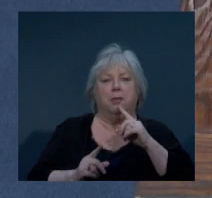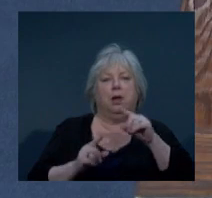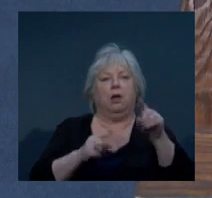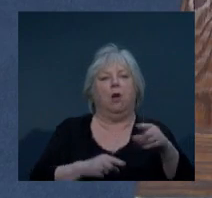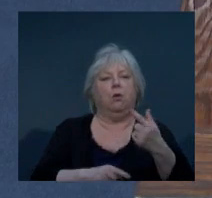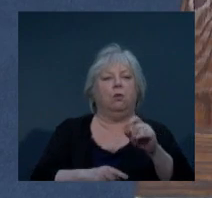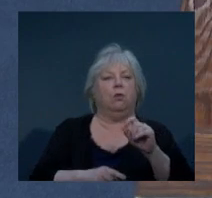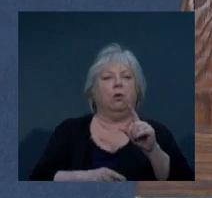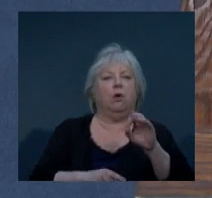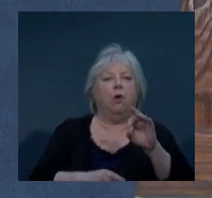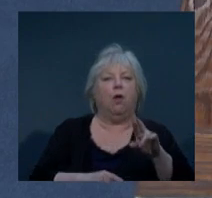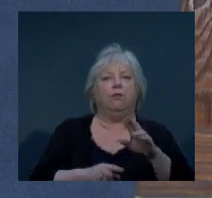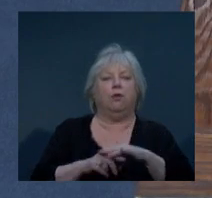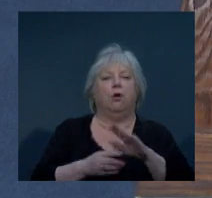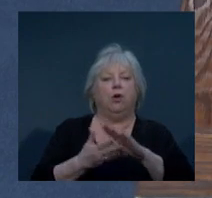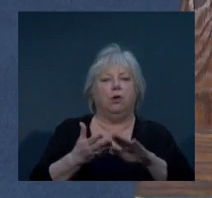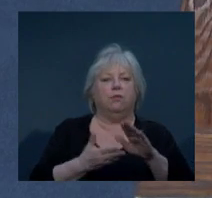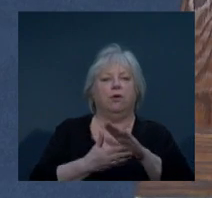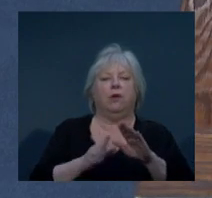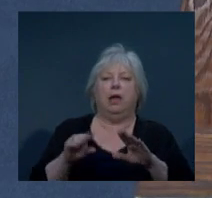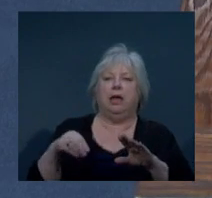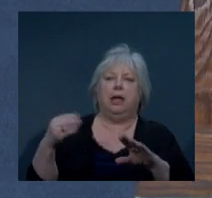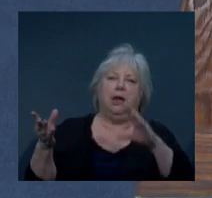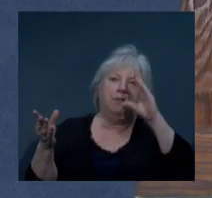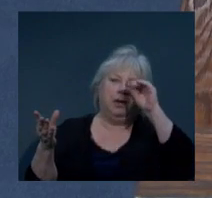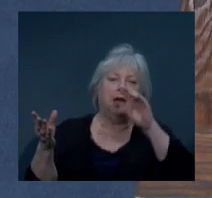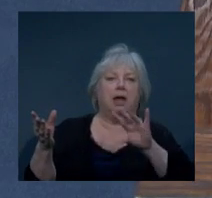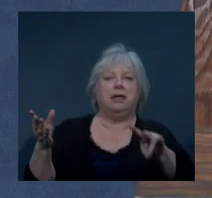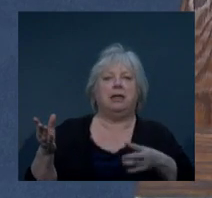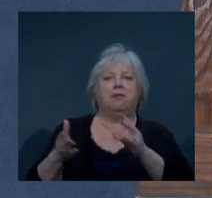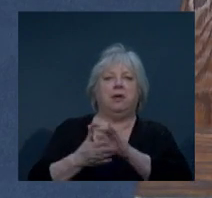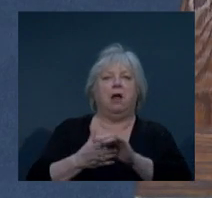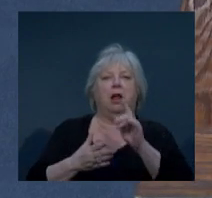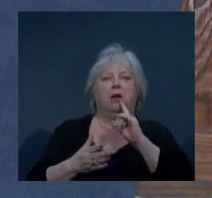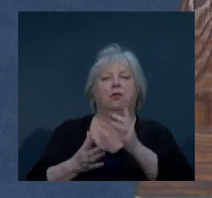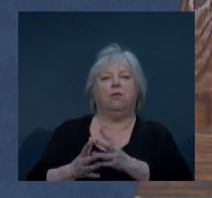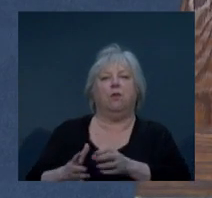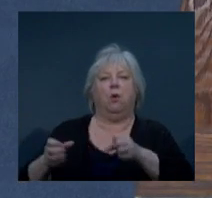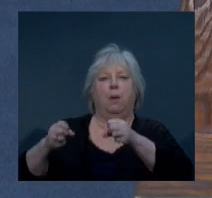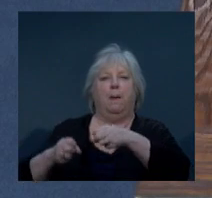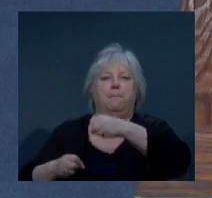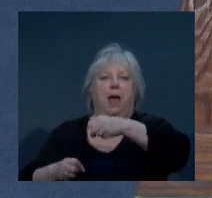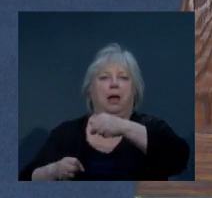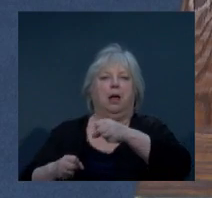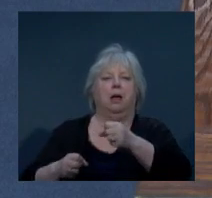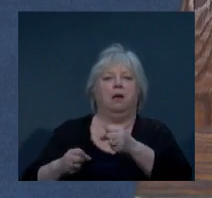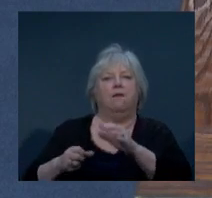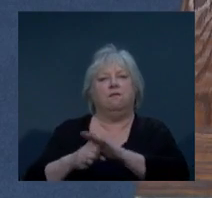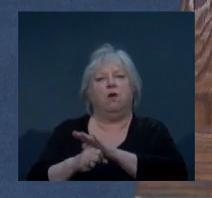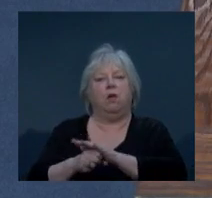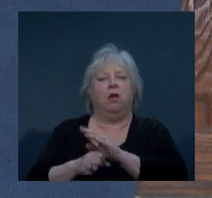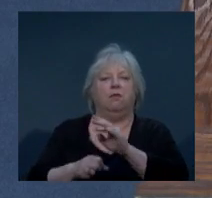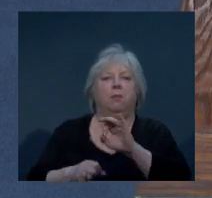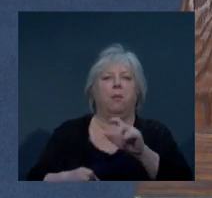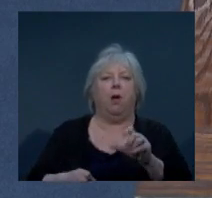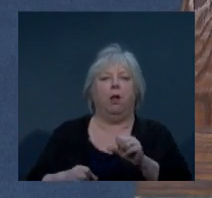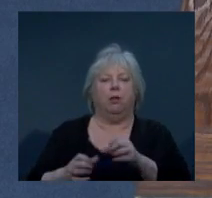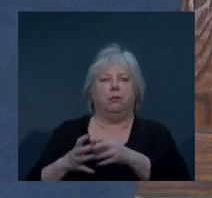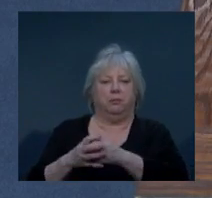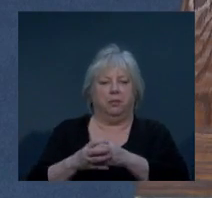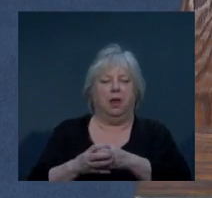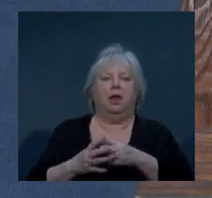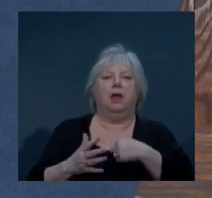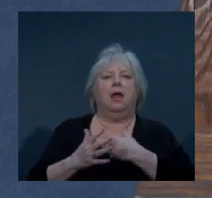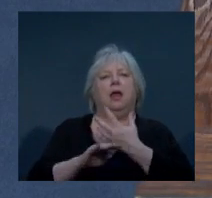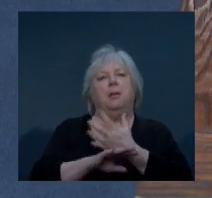on University and give the guy $7 for a bucket of balls. I plead with you,